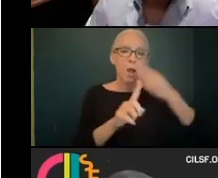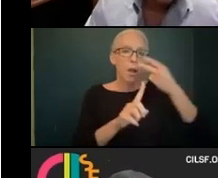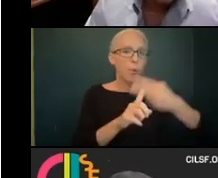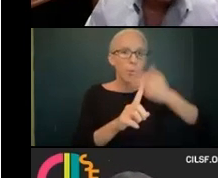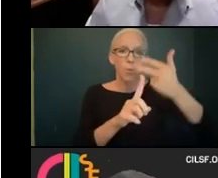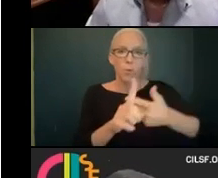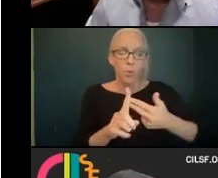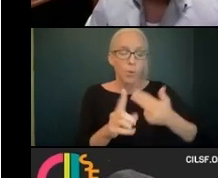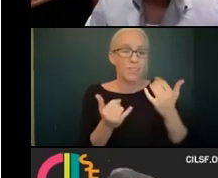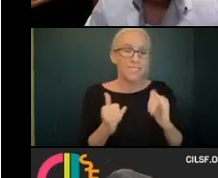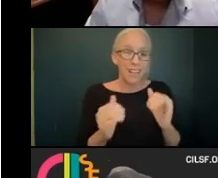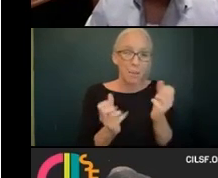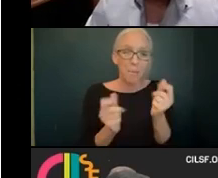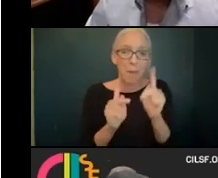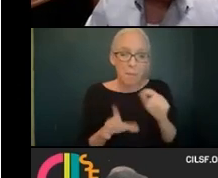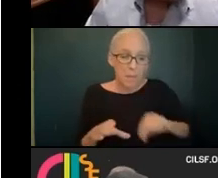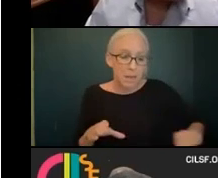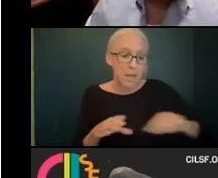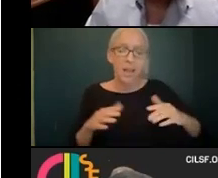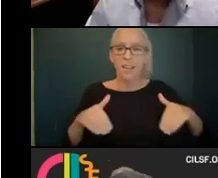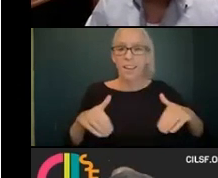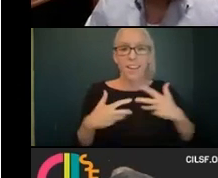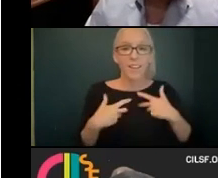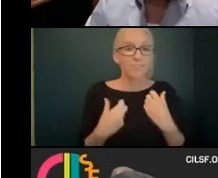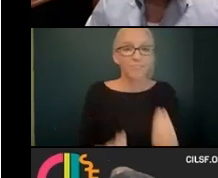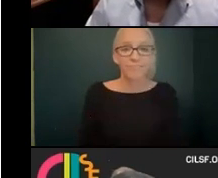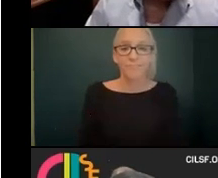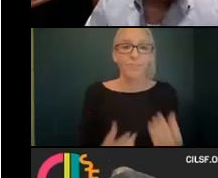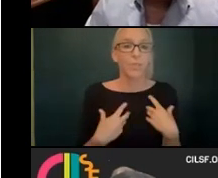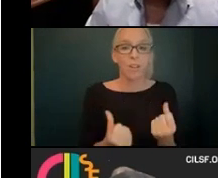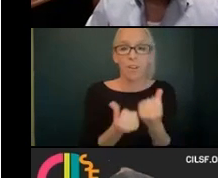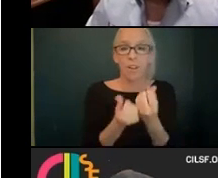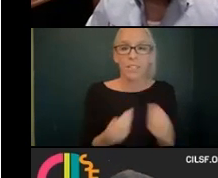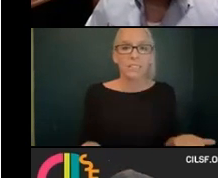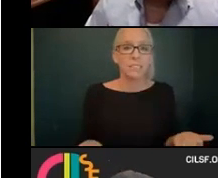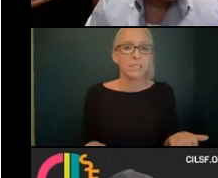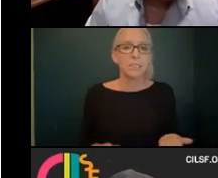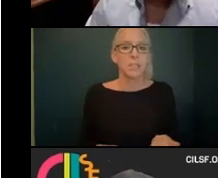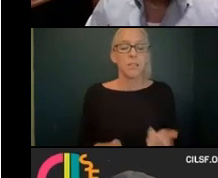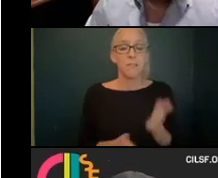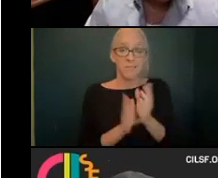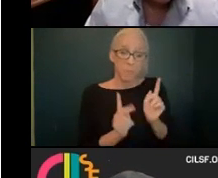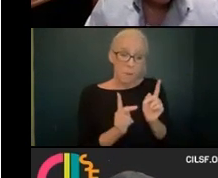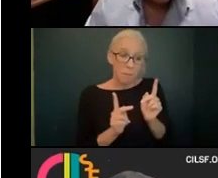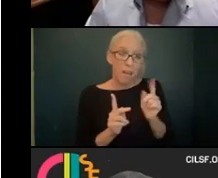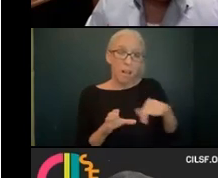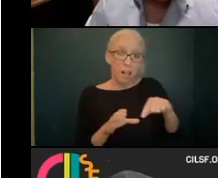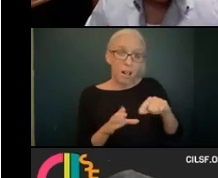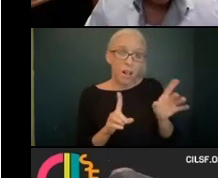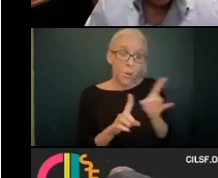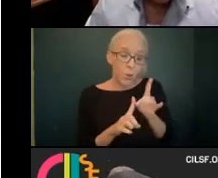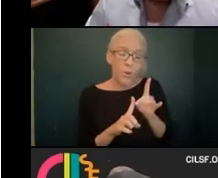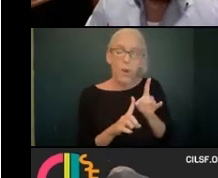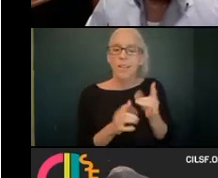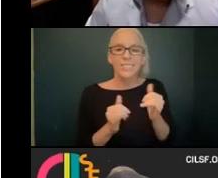recovered fully. But there's other effects. Some people seem to have persistent fatigue months and months after their COVID, and that we don't have a good